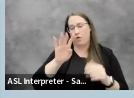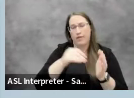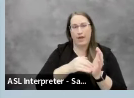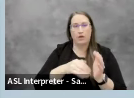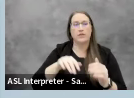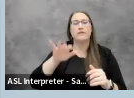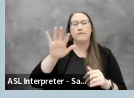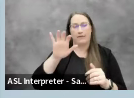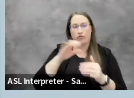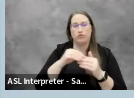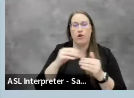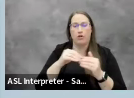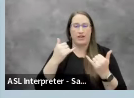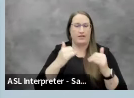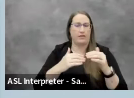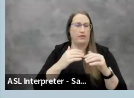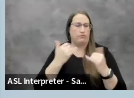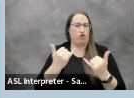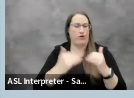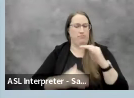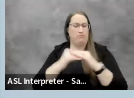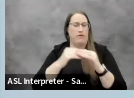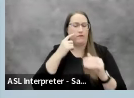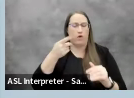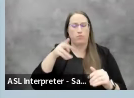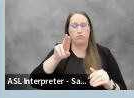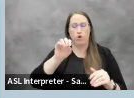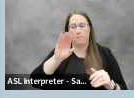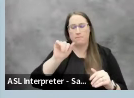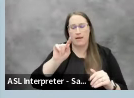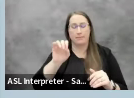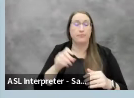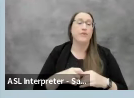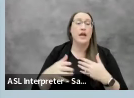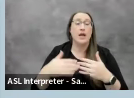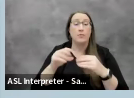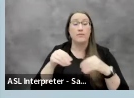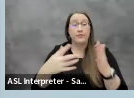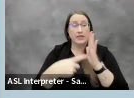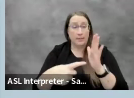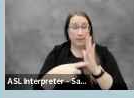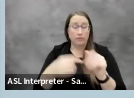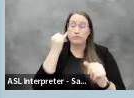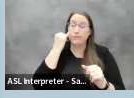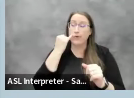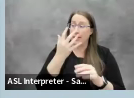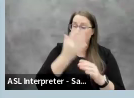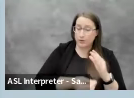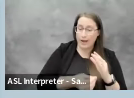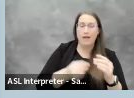$184,500, which is the current probate threshold. So if they passed away, probate would be